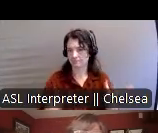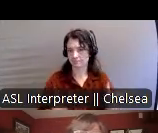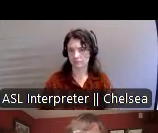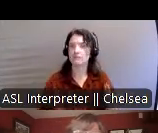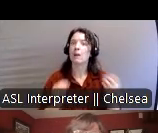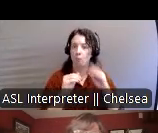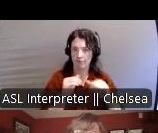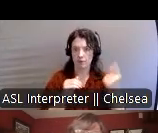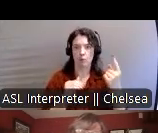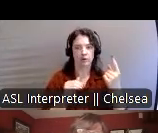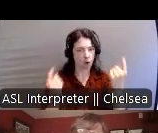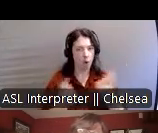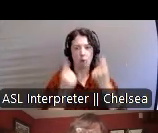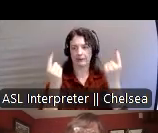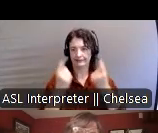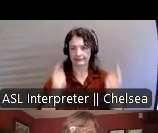slide, please.